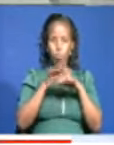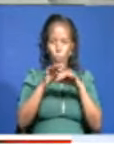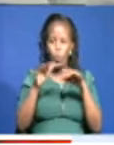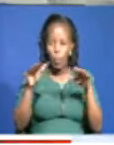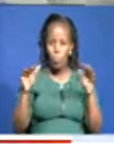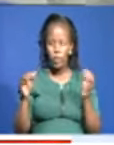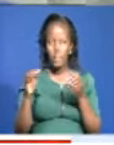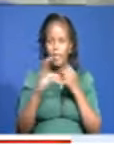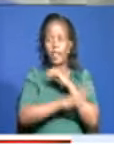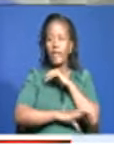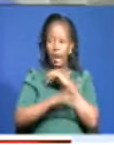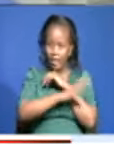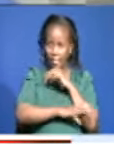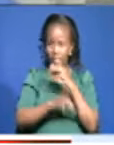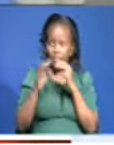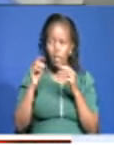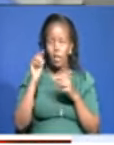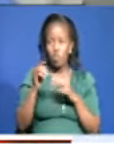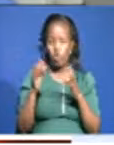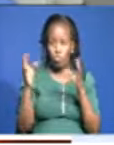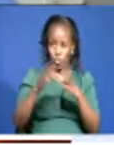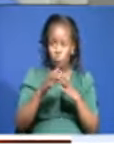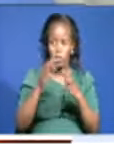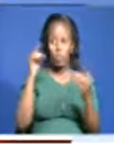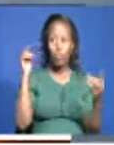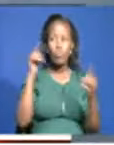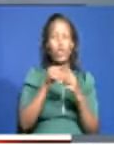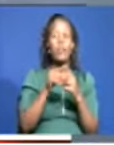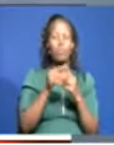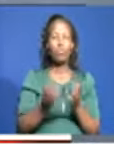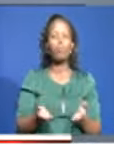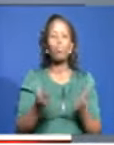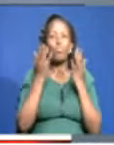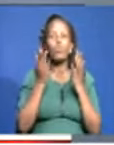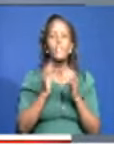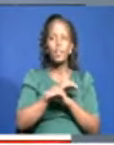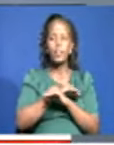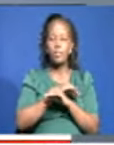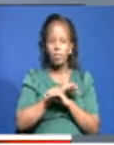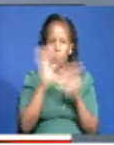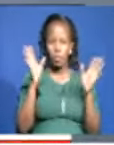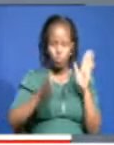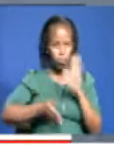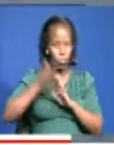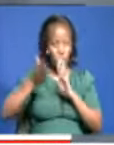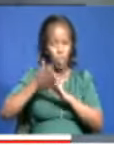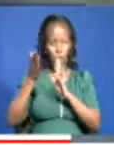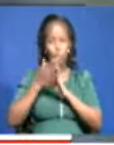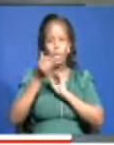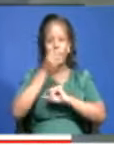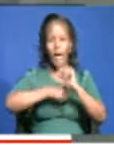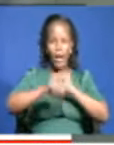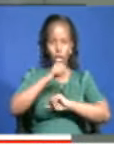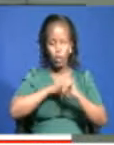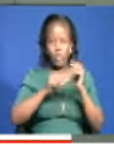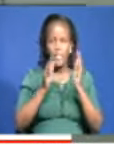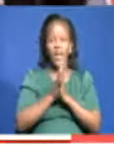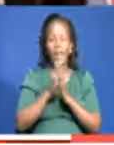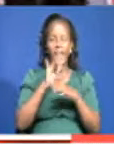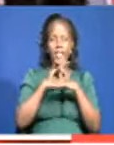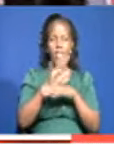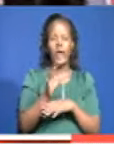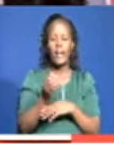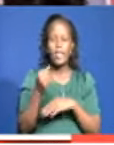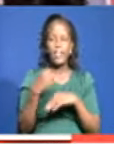aid in accommodating the numbers and promote efficient, quick access, affordable and quality cancer diagnosis and